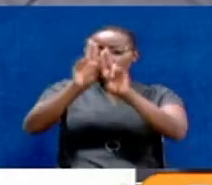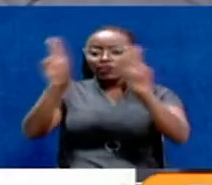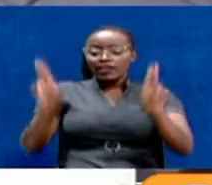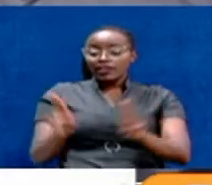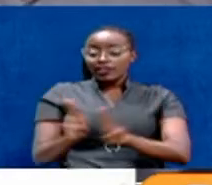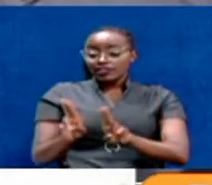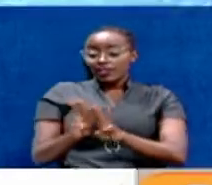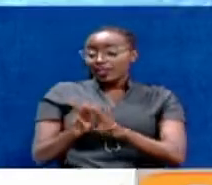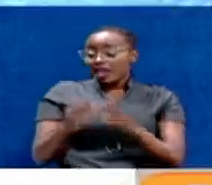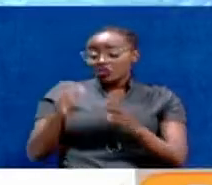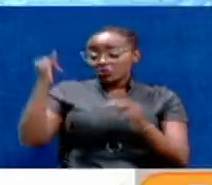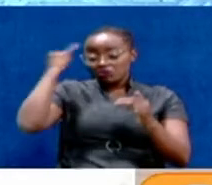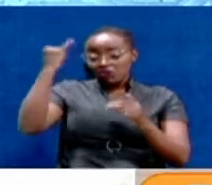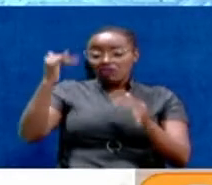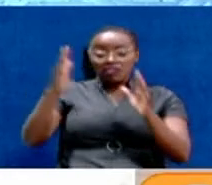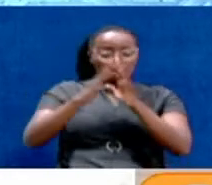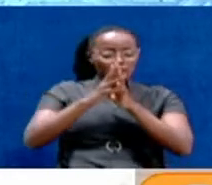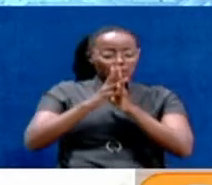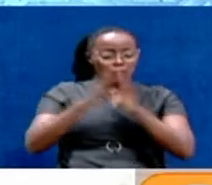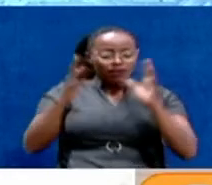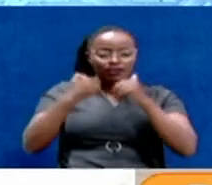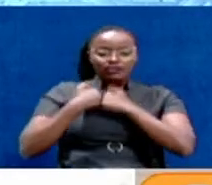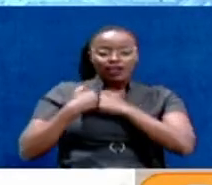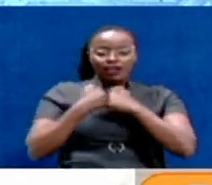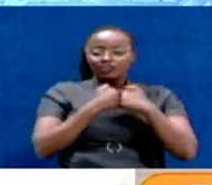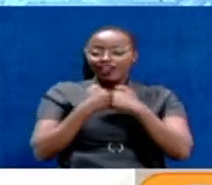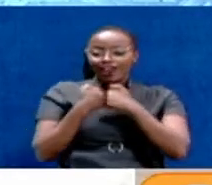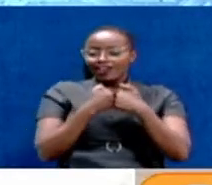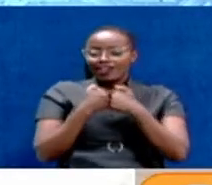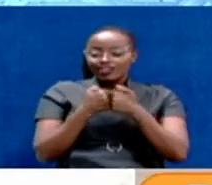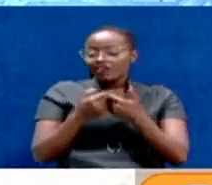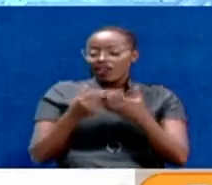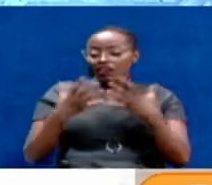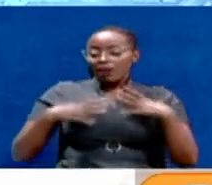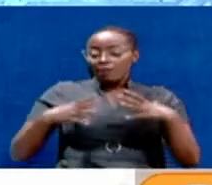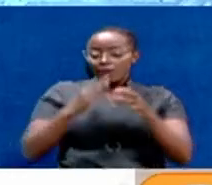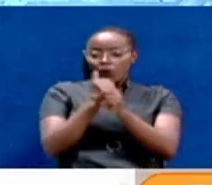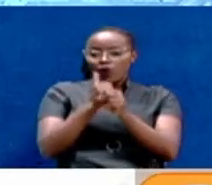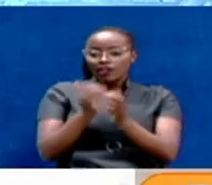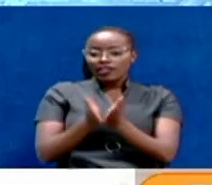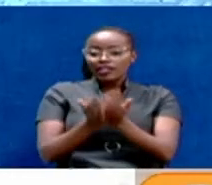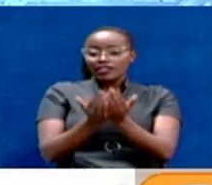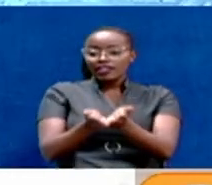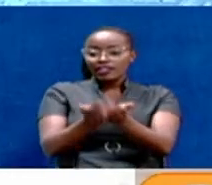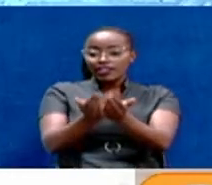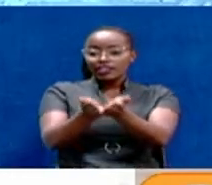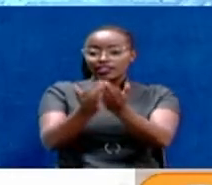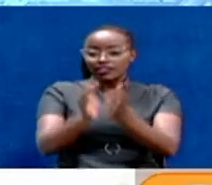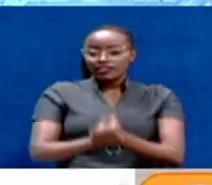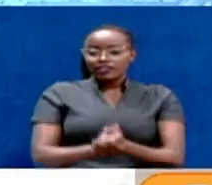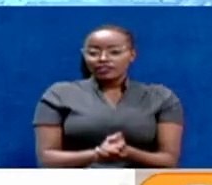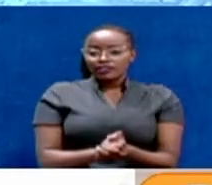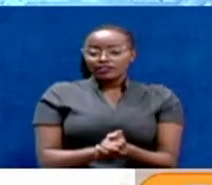international perspective, what are some of the greatest challenges that our seafarers here go through?